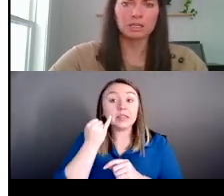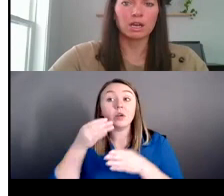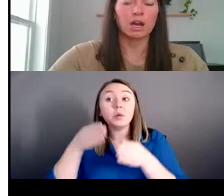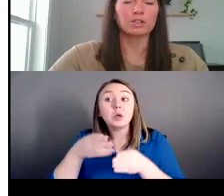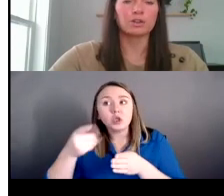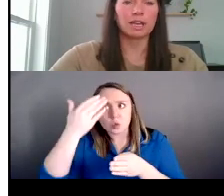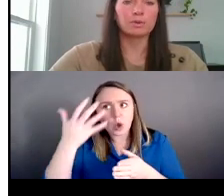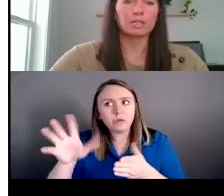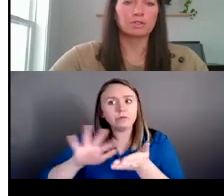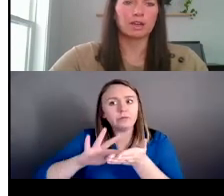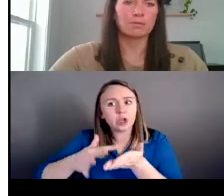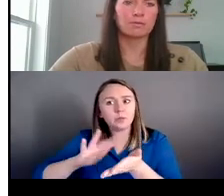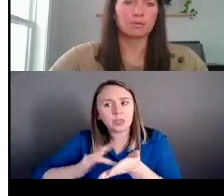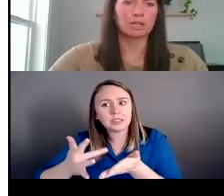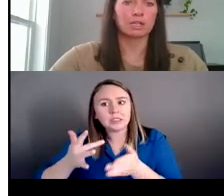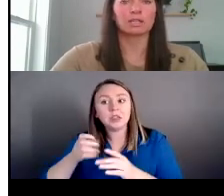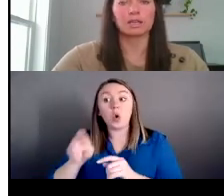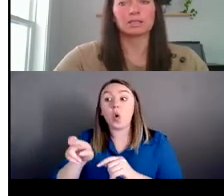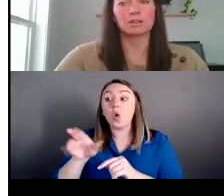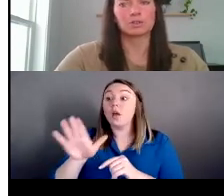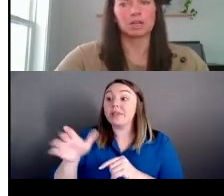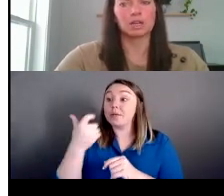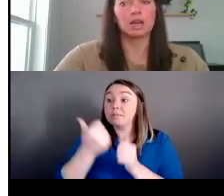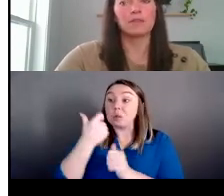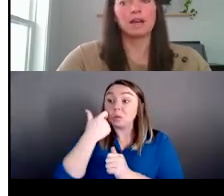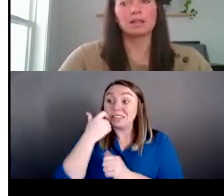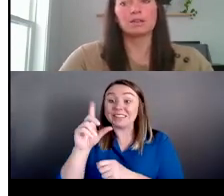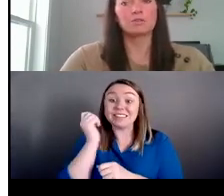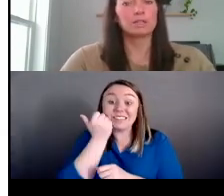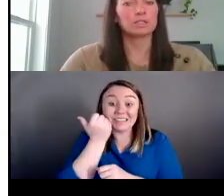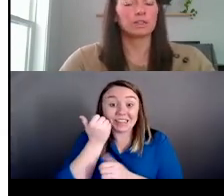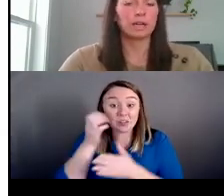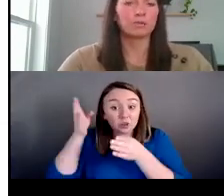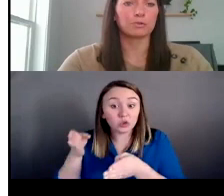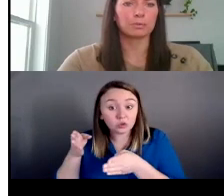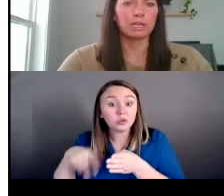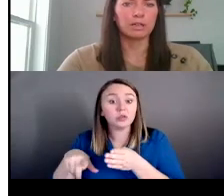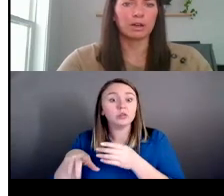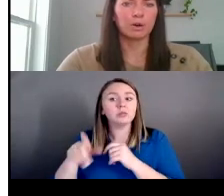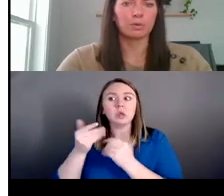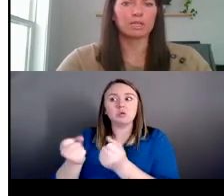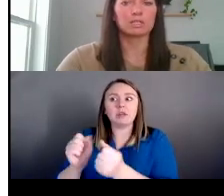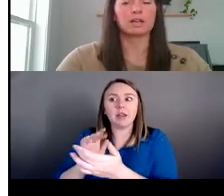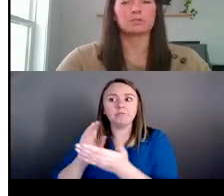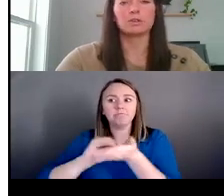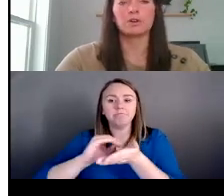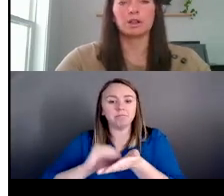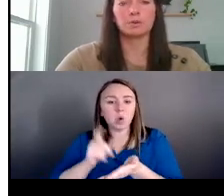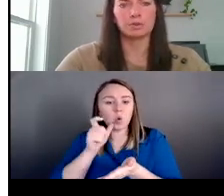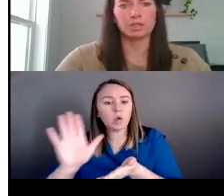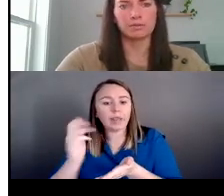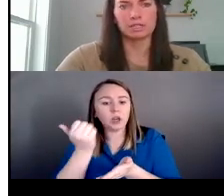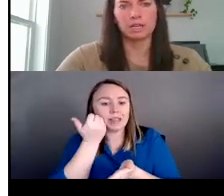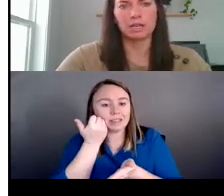dentist, you're able to enter that information at case entry. And that information is very helpful for me to know because it directs me to follow